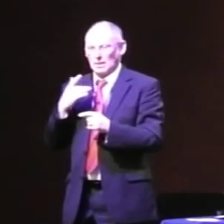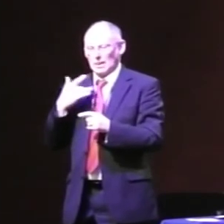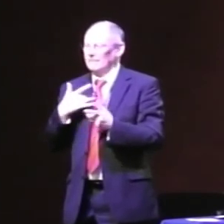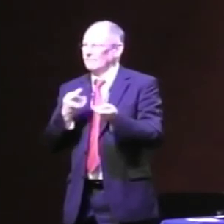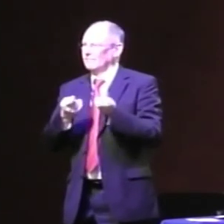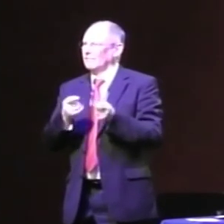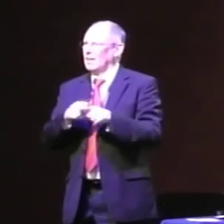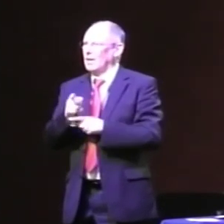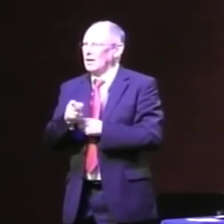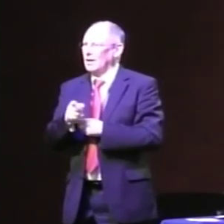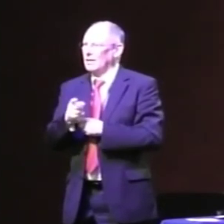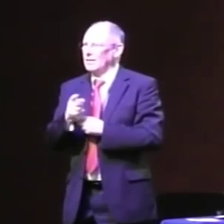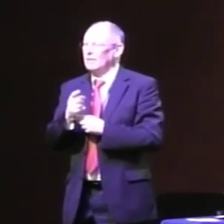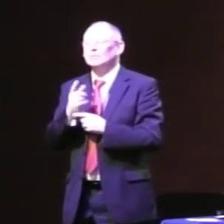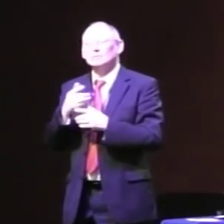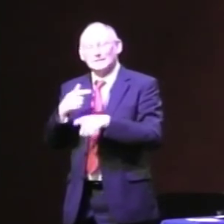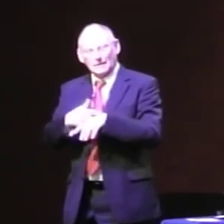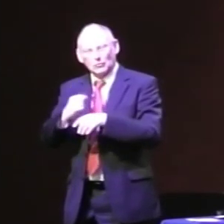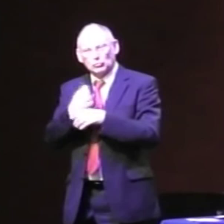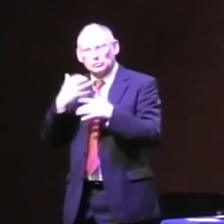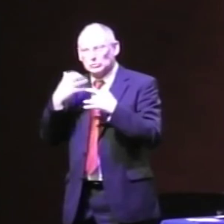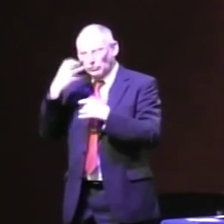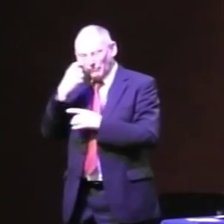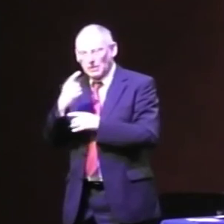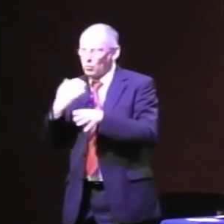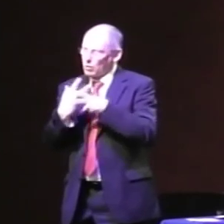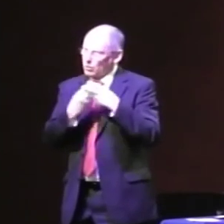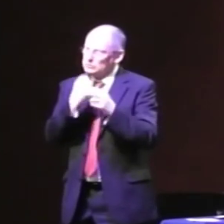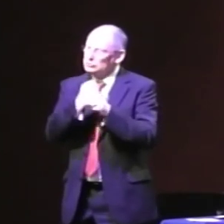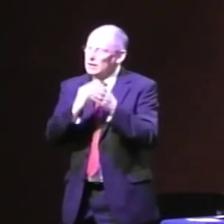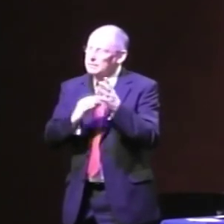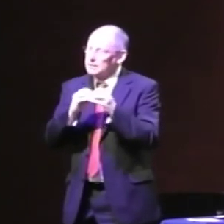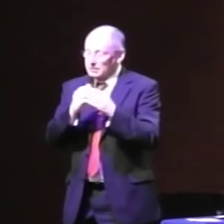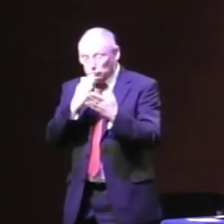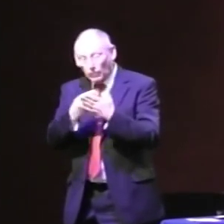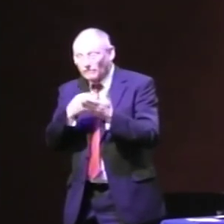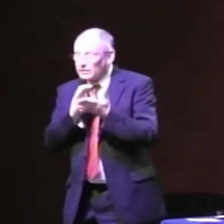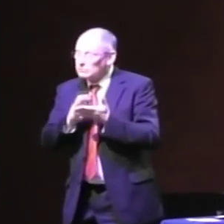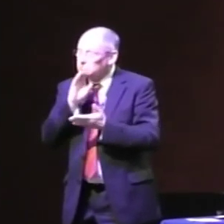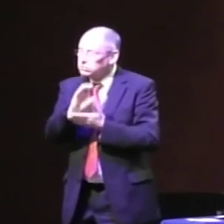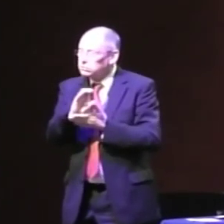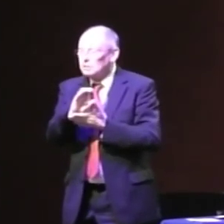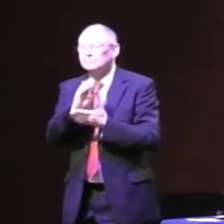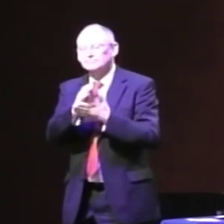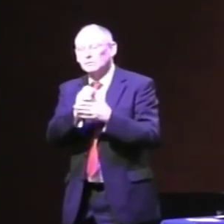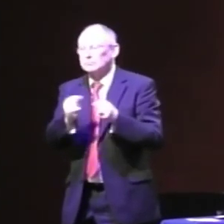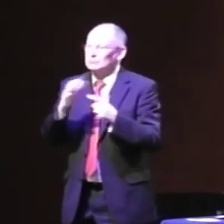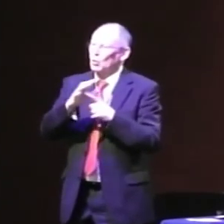anymore. It's time for the Scottish Government to work with the GMB to ensure the funding is there to make it a top-class